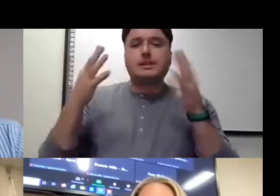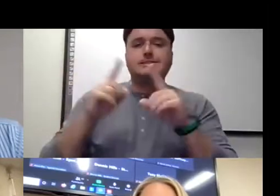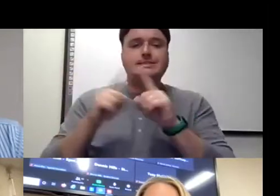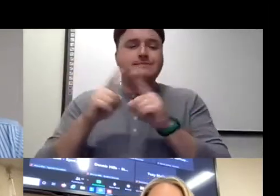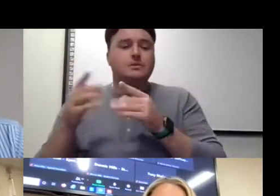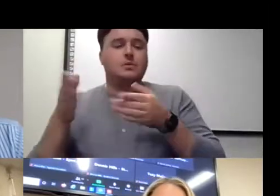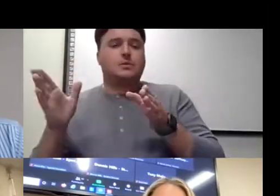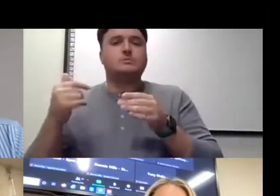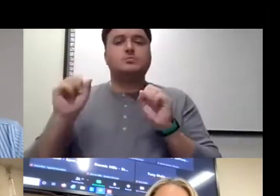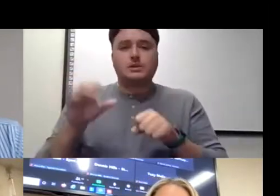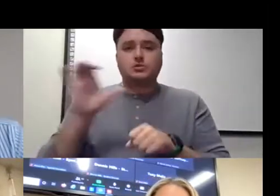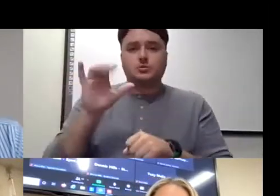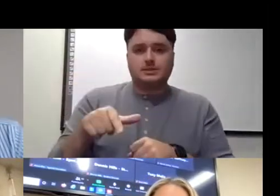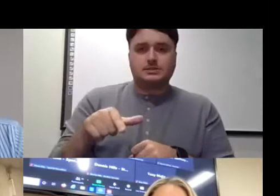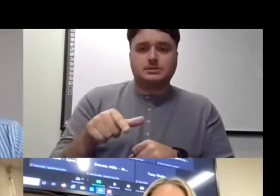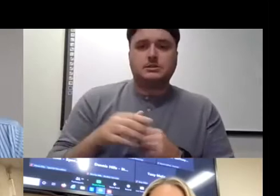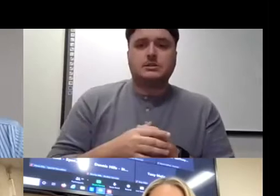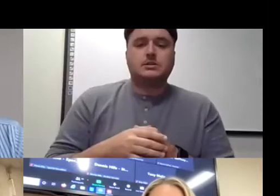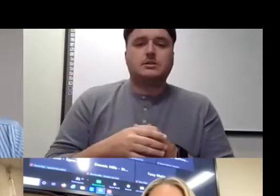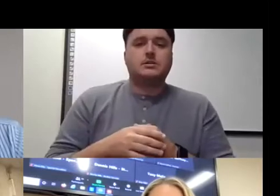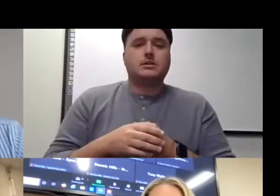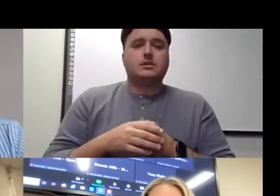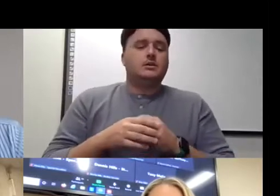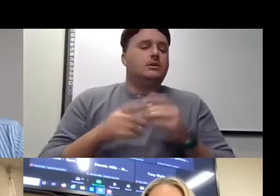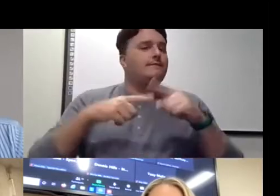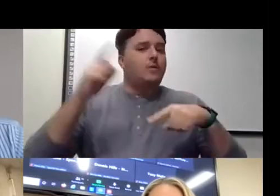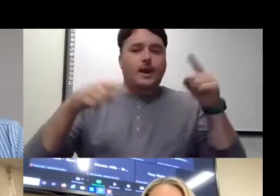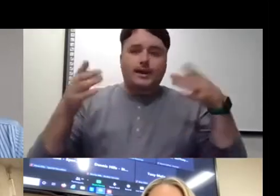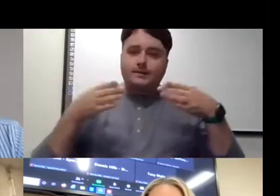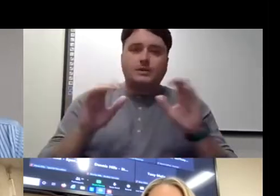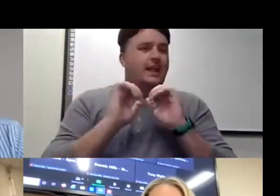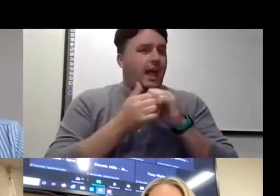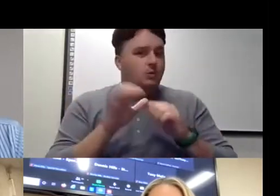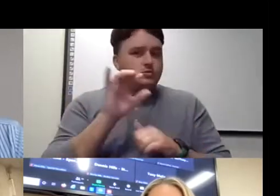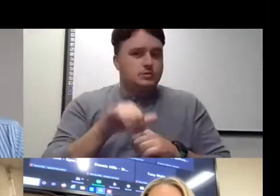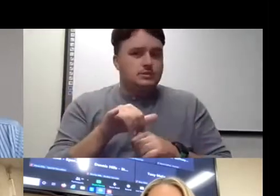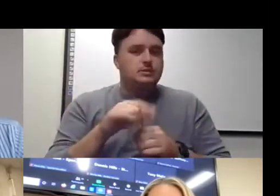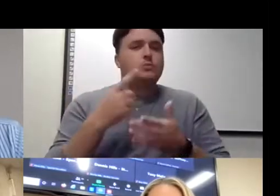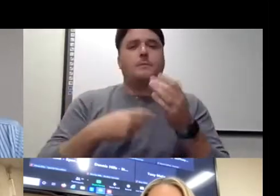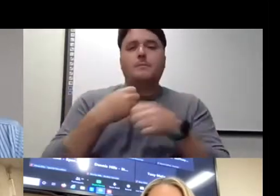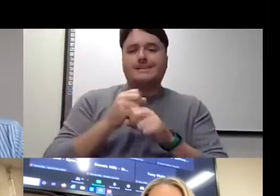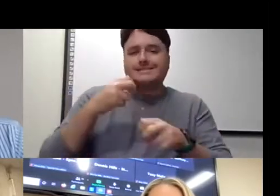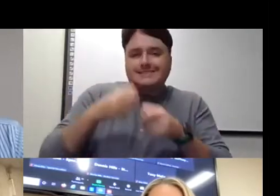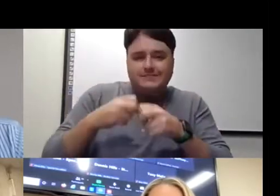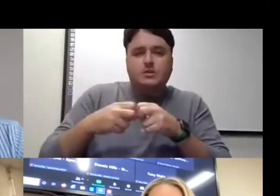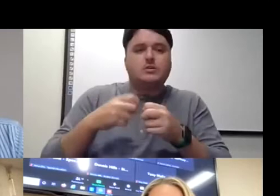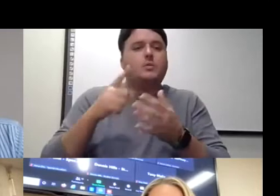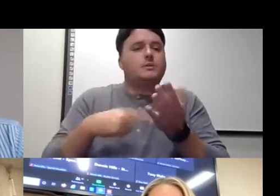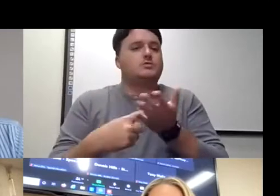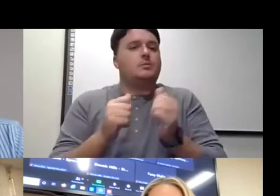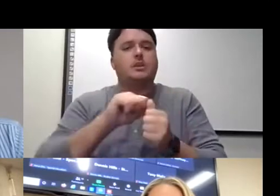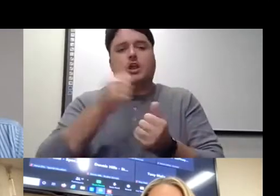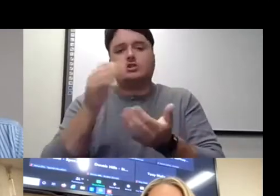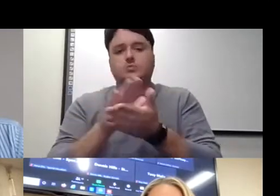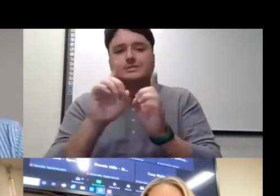we can do this, and lots of variety of ways of how we do it. What makes it difficult, and when you talk to other school